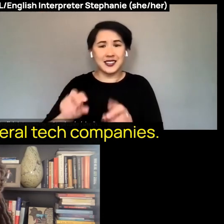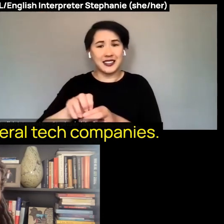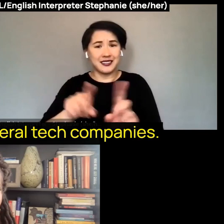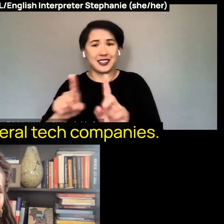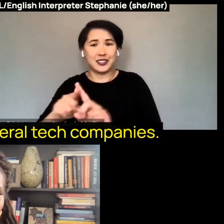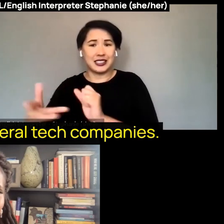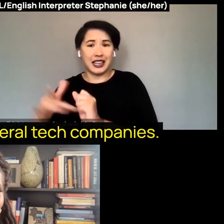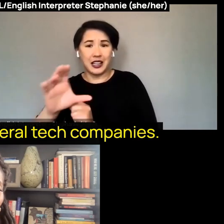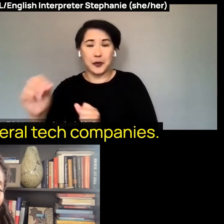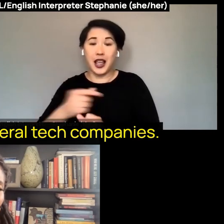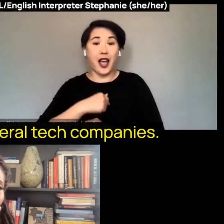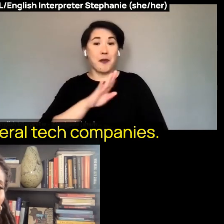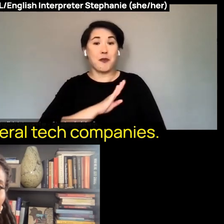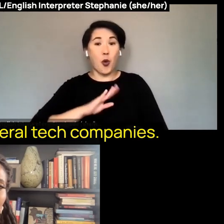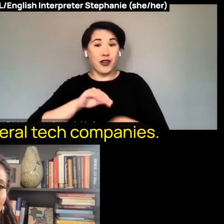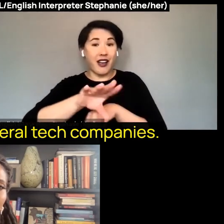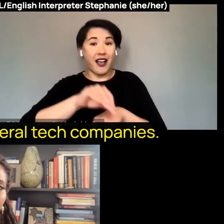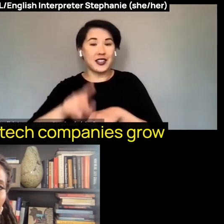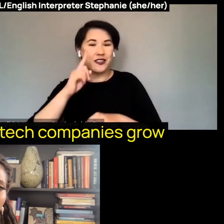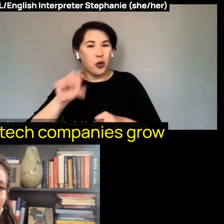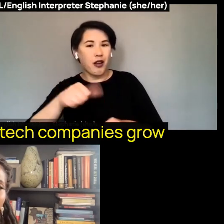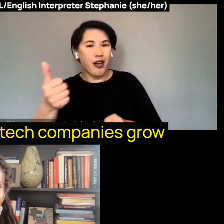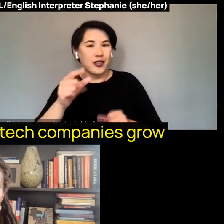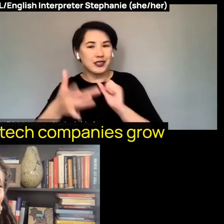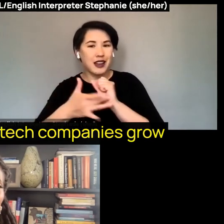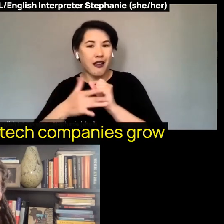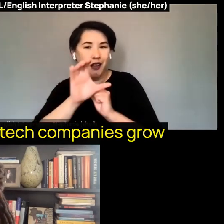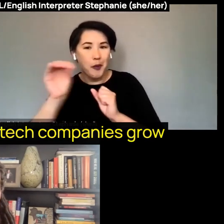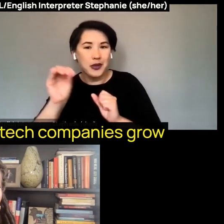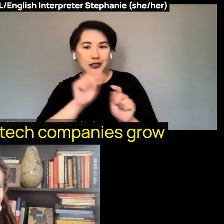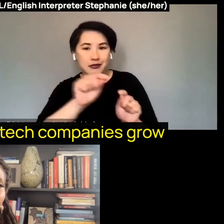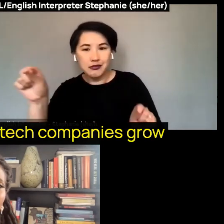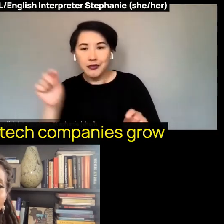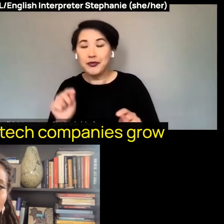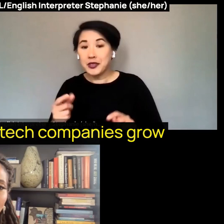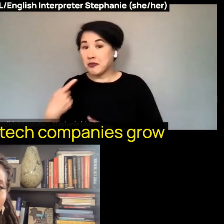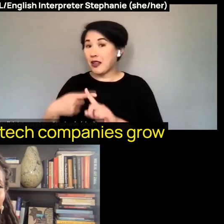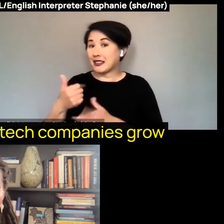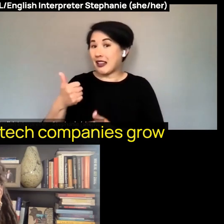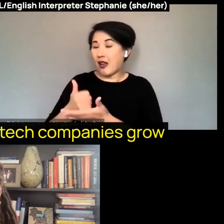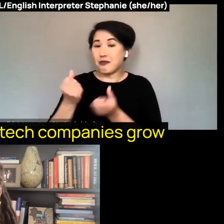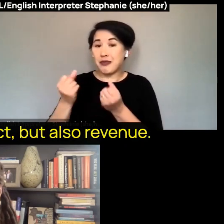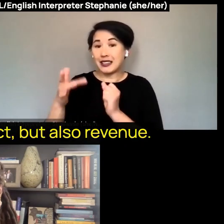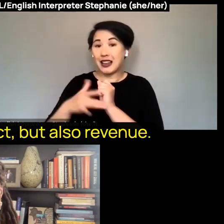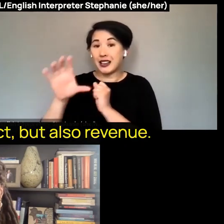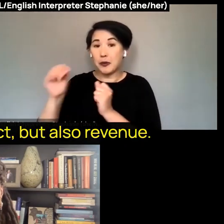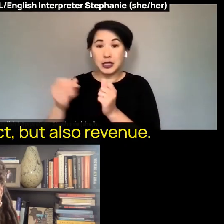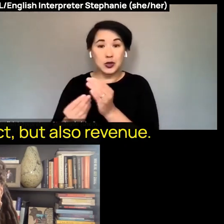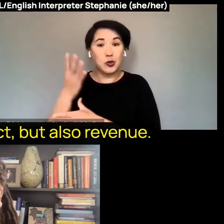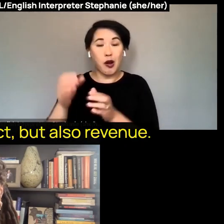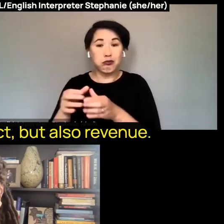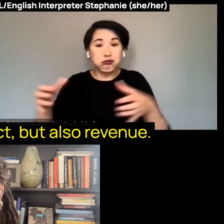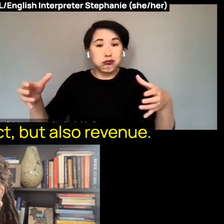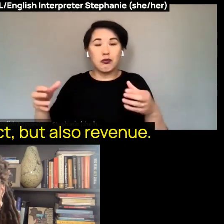I'm a board advisor to several tech companies. And I've helped many tech companies grow and scale not